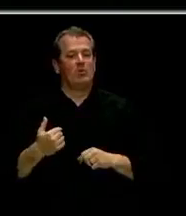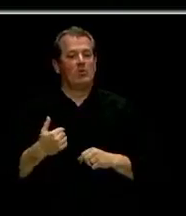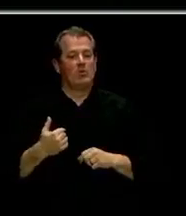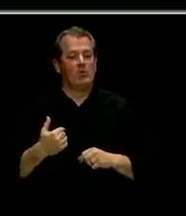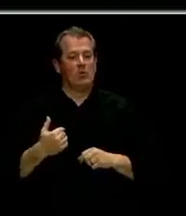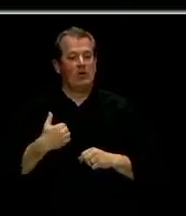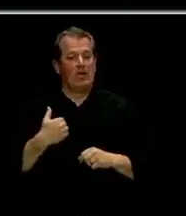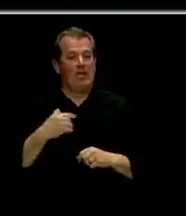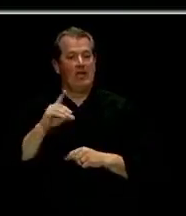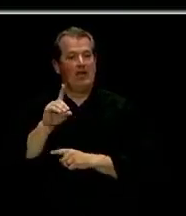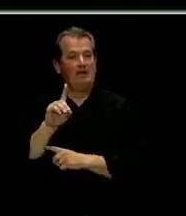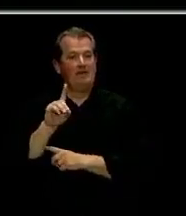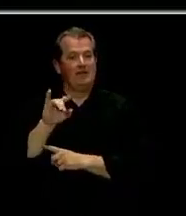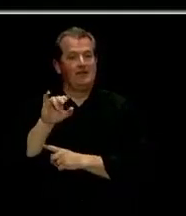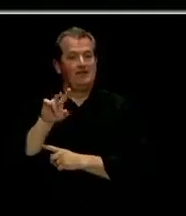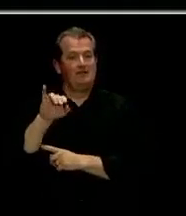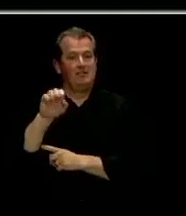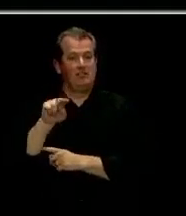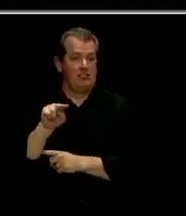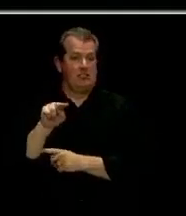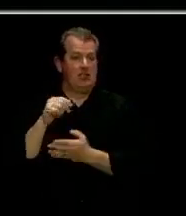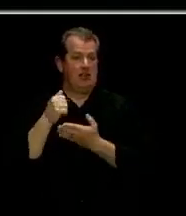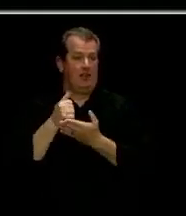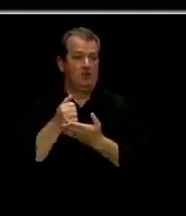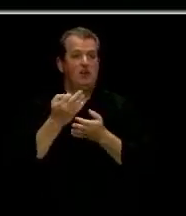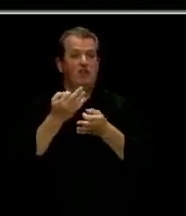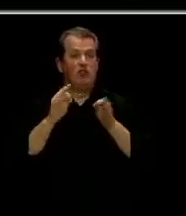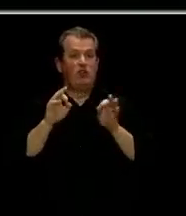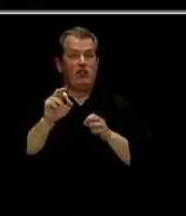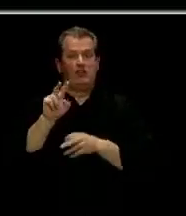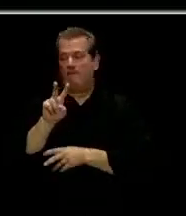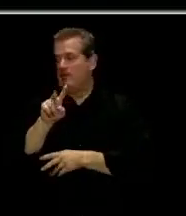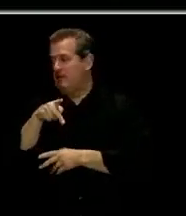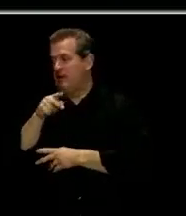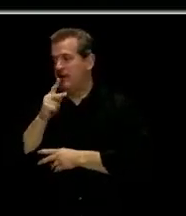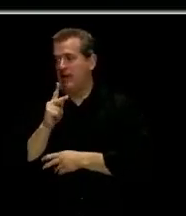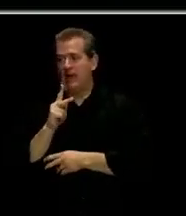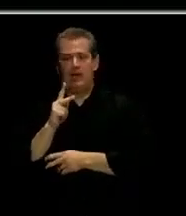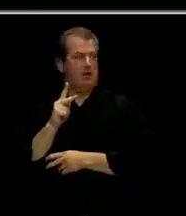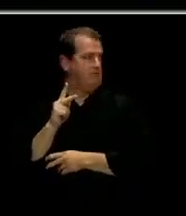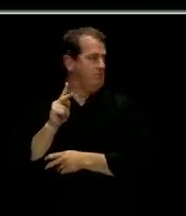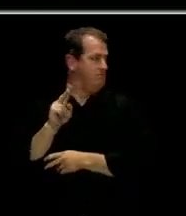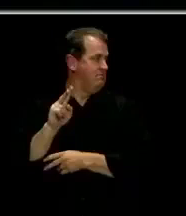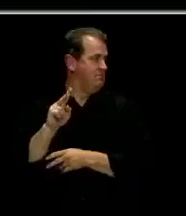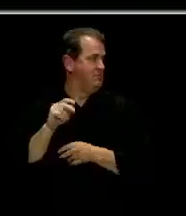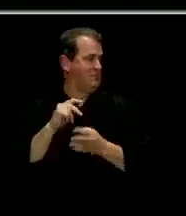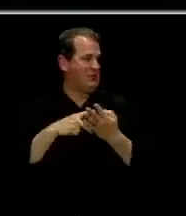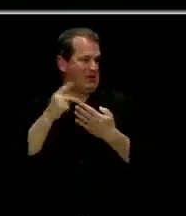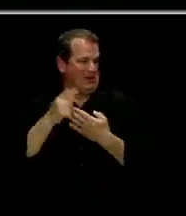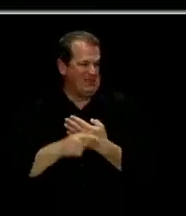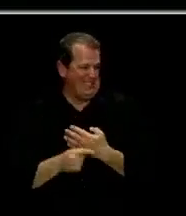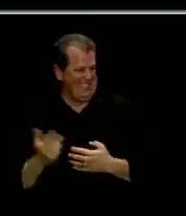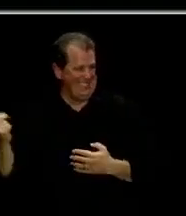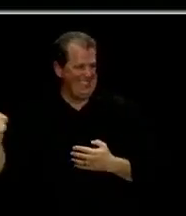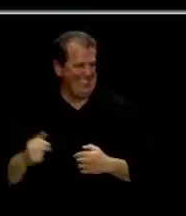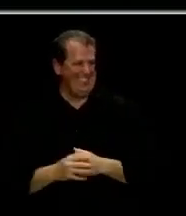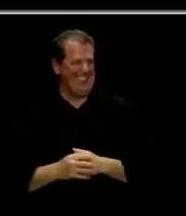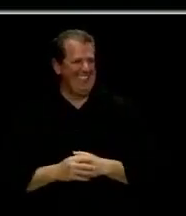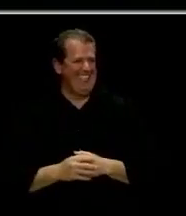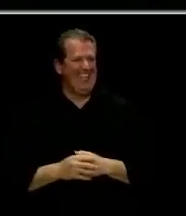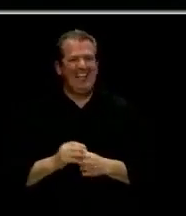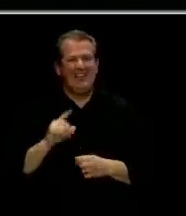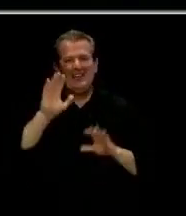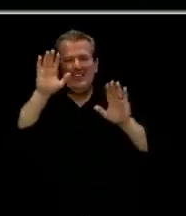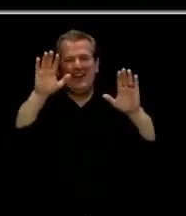that division supports our free VPK programs across the state as well. We have an incredible Bureau